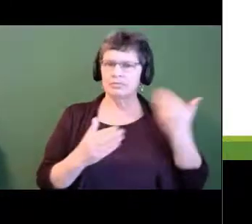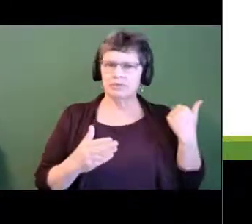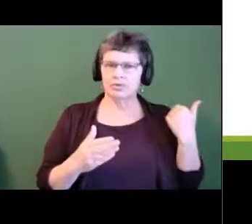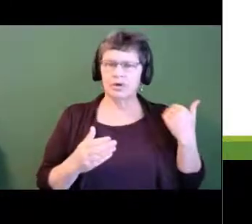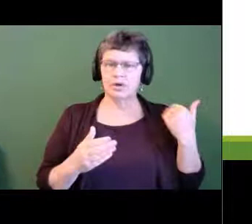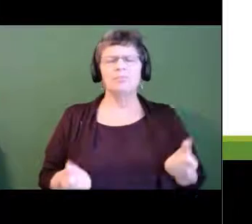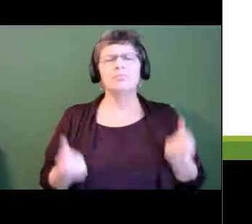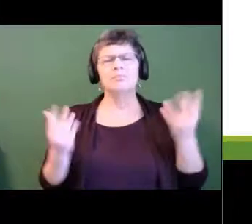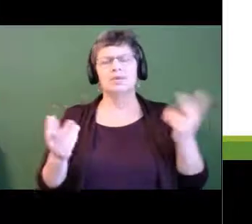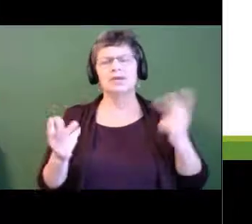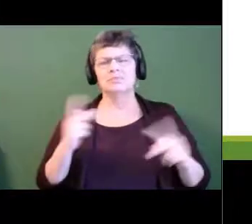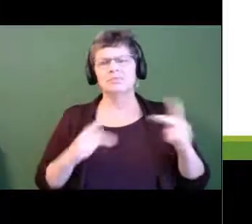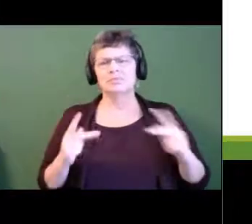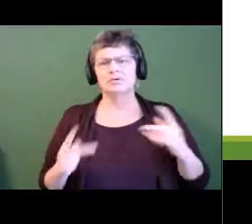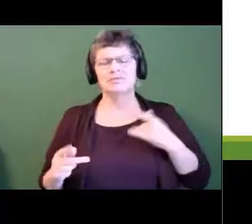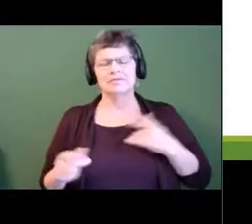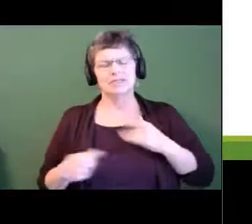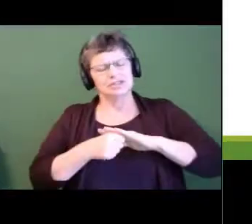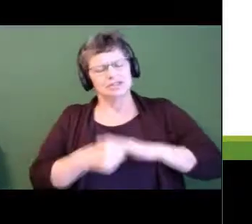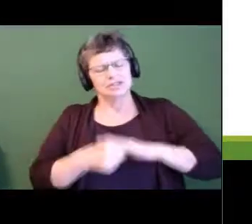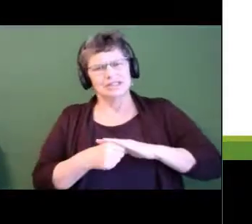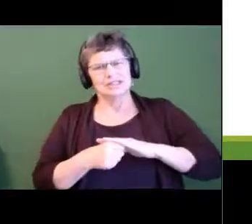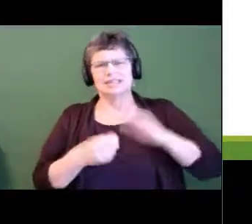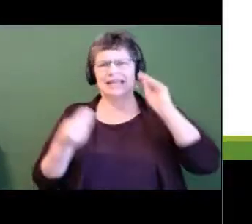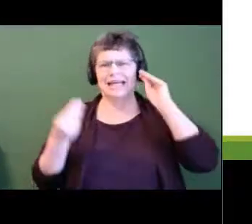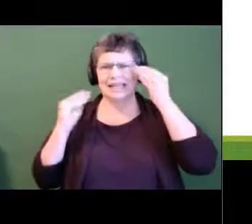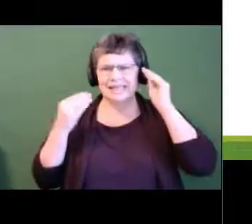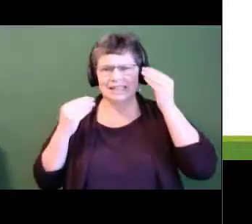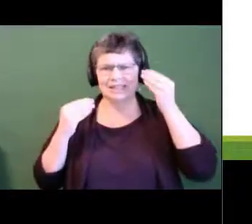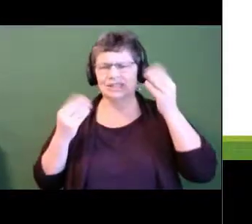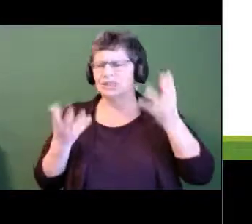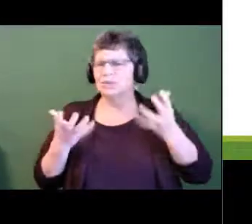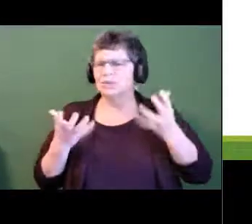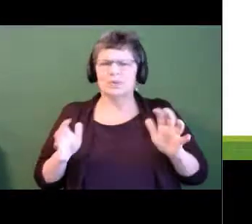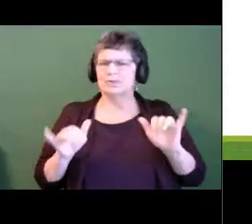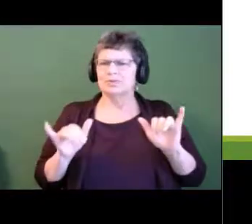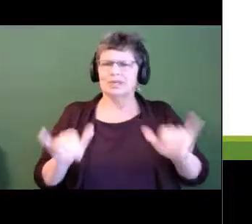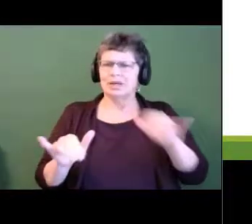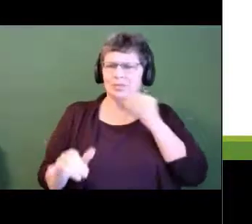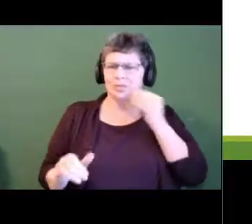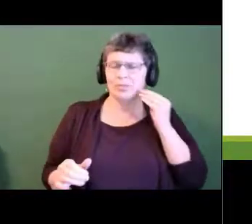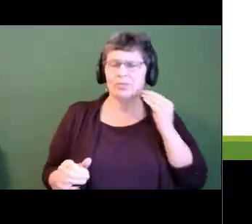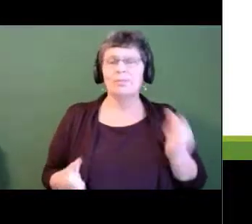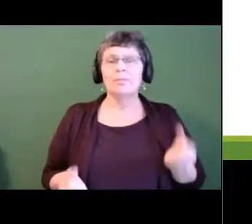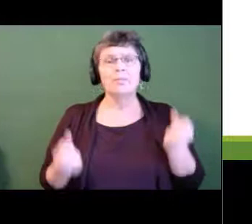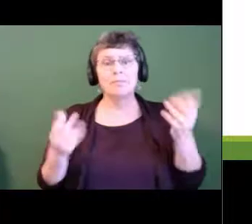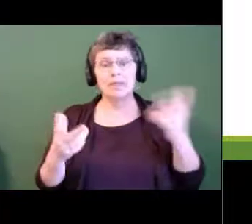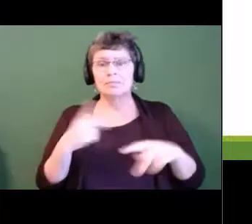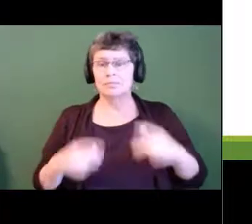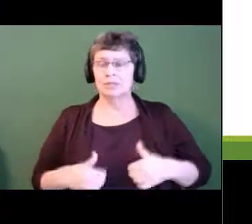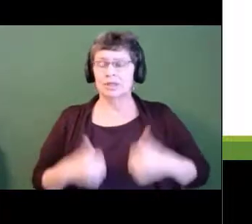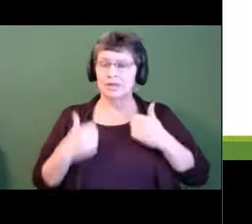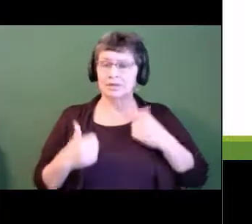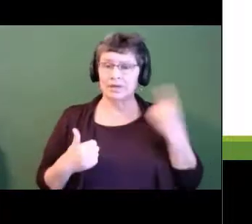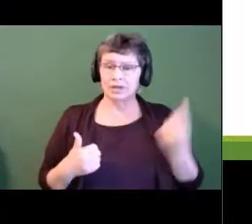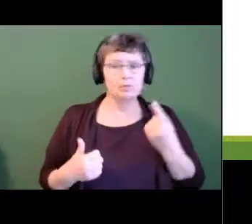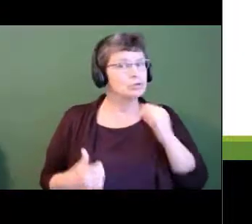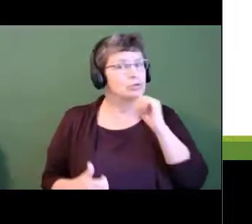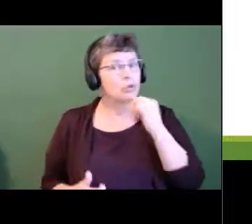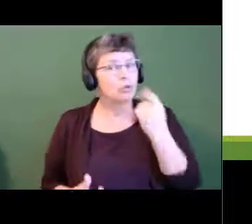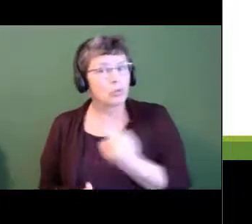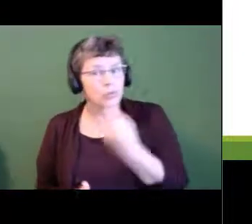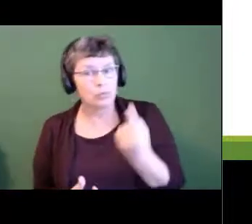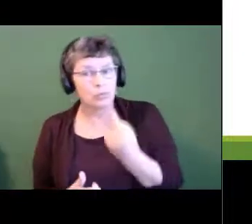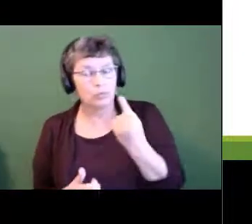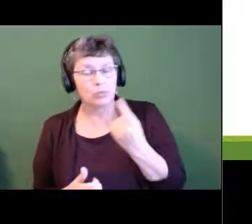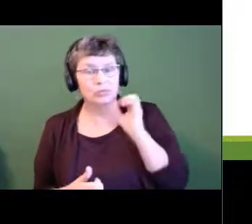talking just about seniors now, I'm talking about many people who live alone are feeling anxious and stressed by isolation